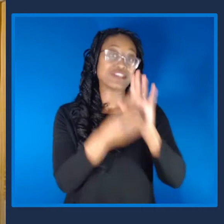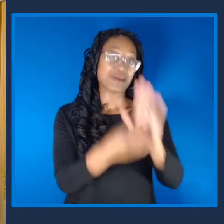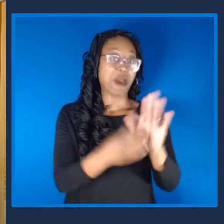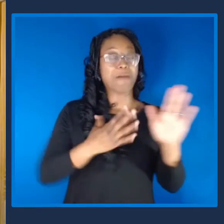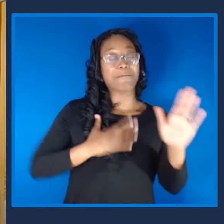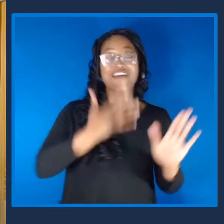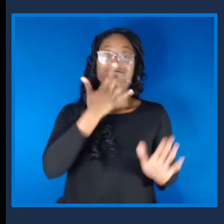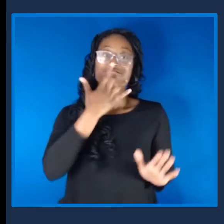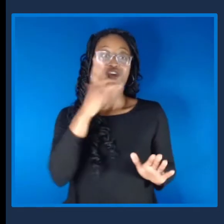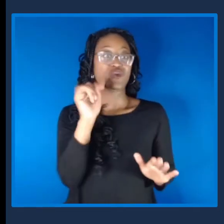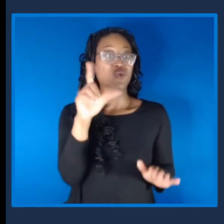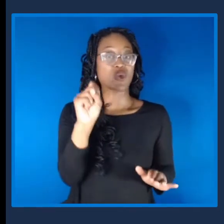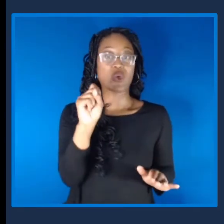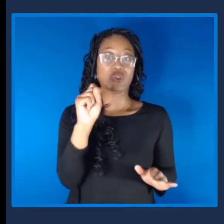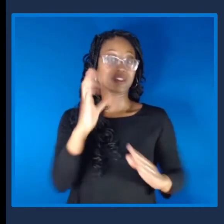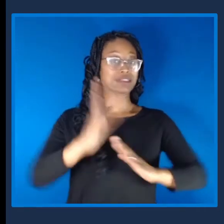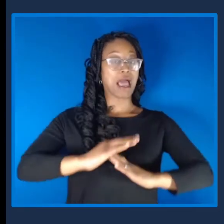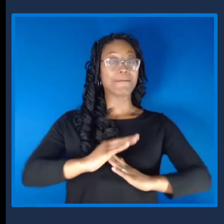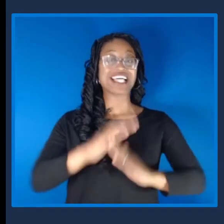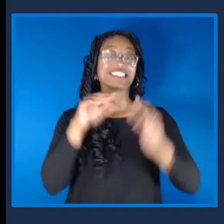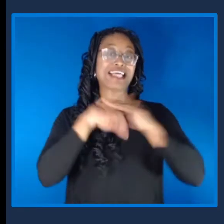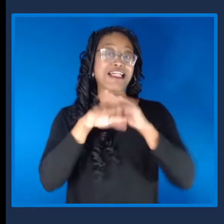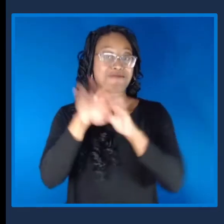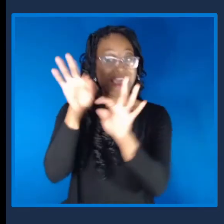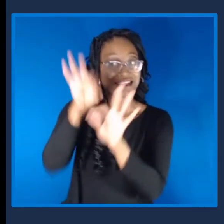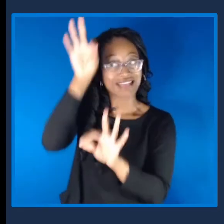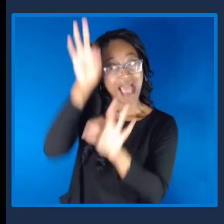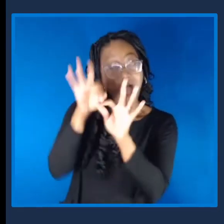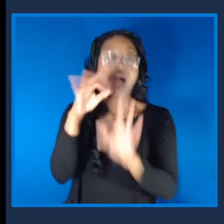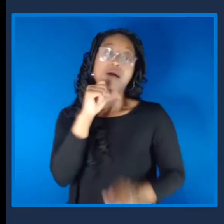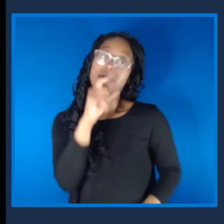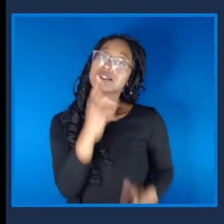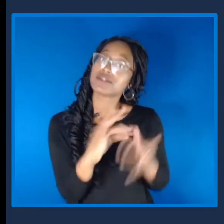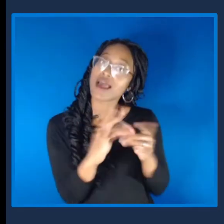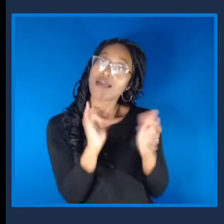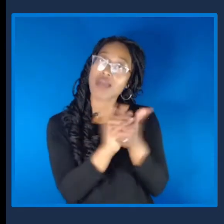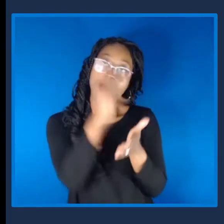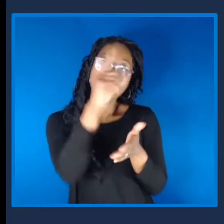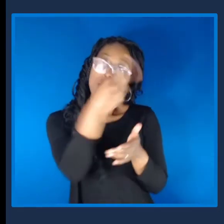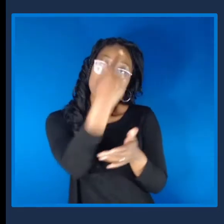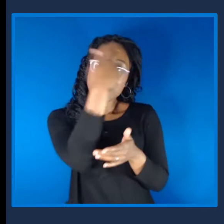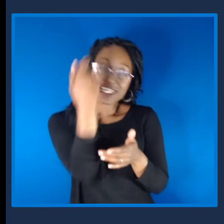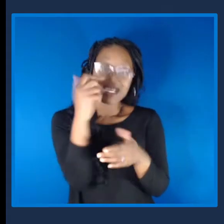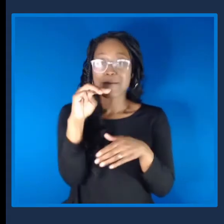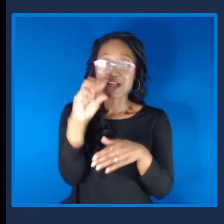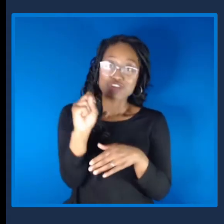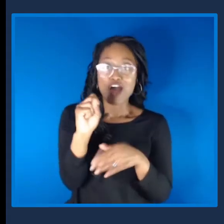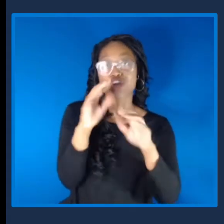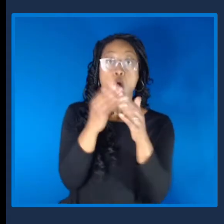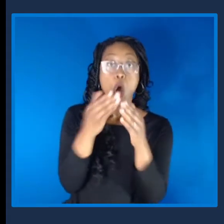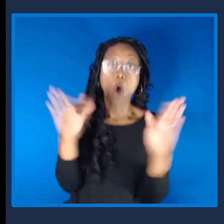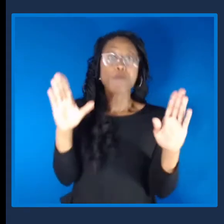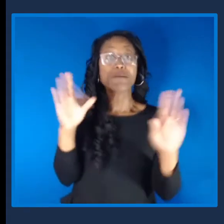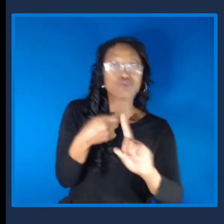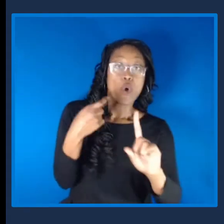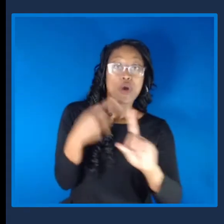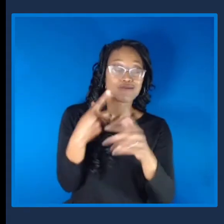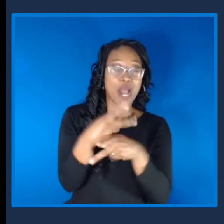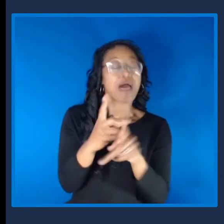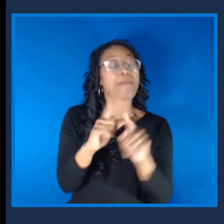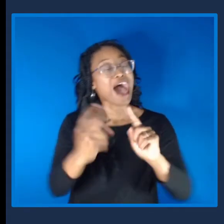Accessibility Insights. And I don't say that because it's a Microsoft open source product. I truly do love it. The automated tests in the